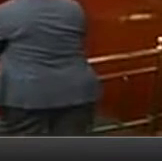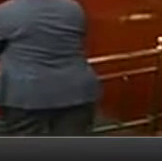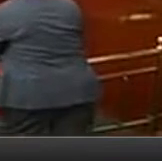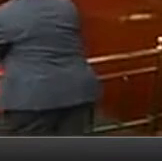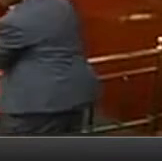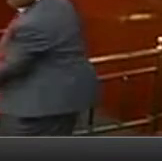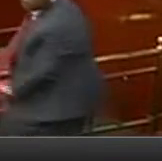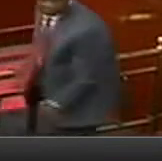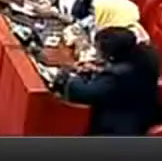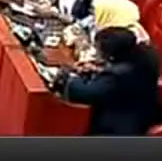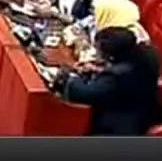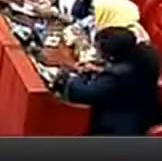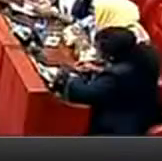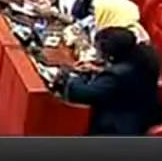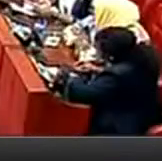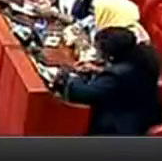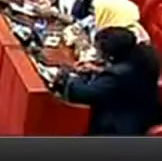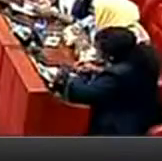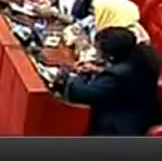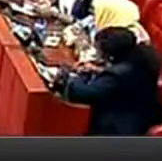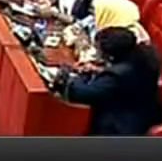Order, honorable members.